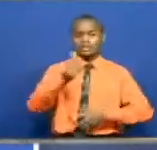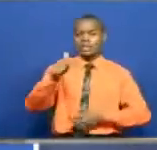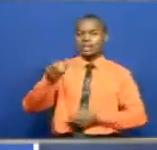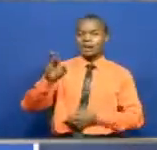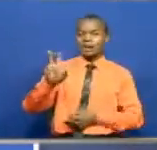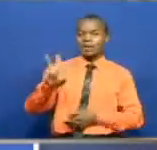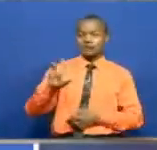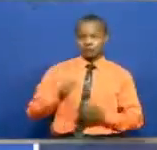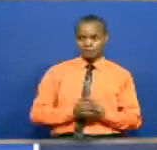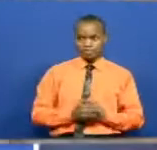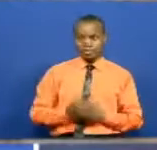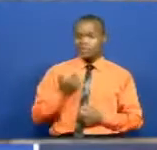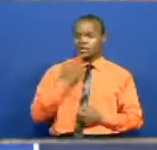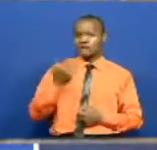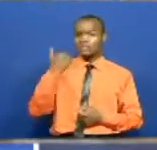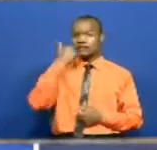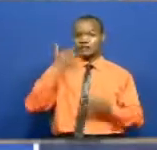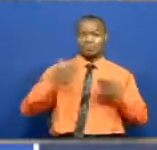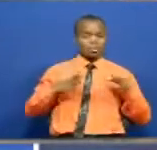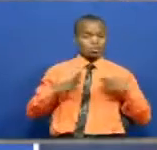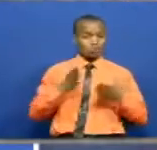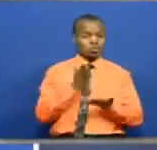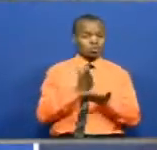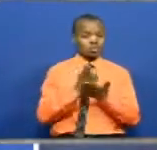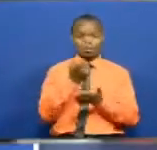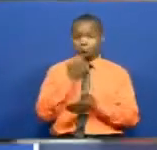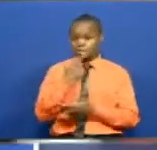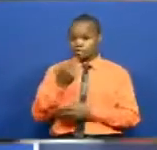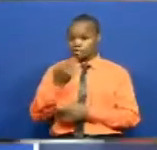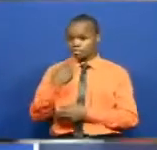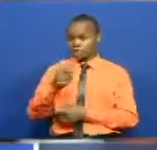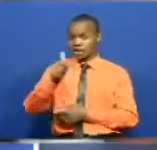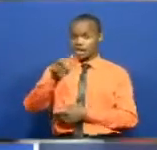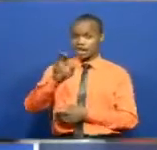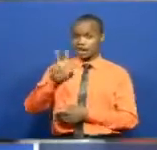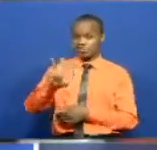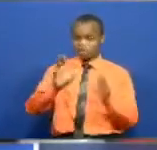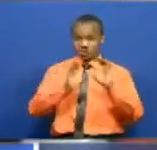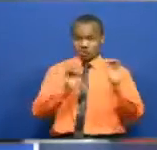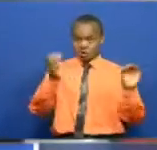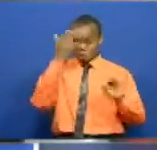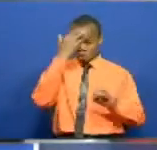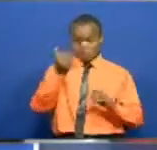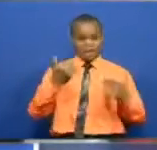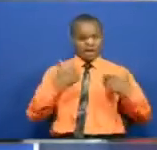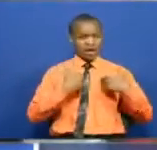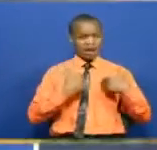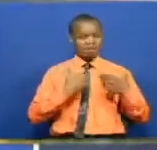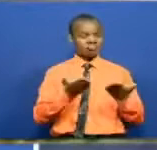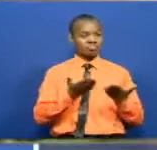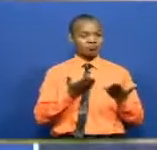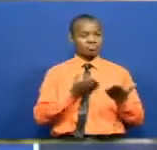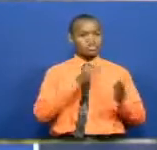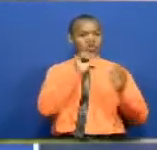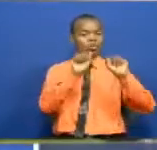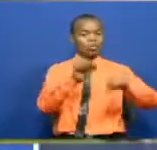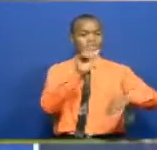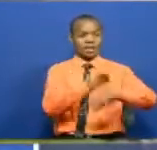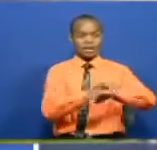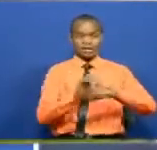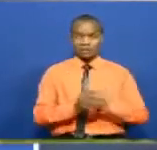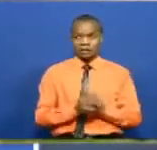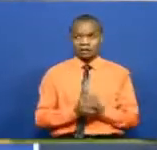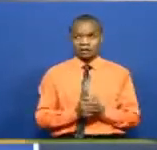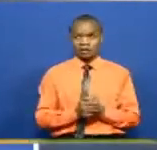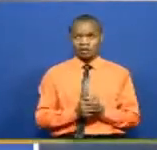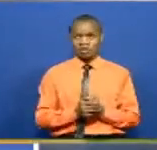many patients had stopped taking their ARVs since they could not access them, posing a threat to the fight against the scourge. Guidelines zetu za